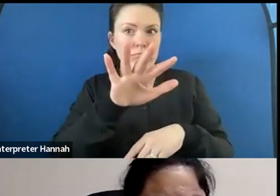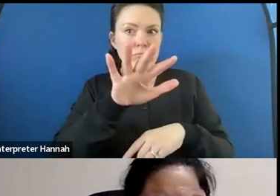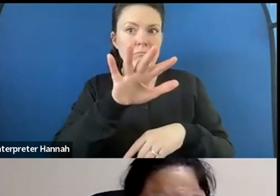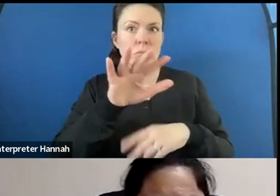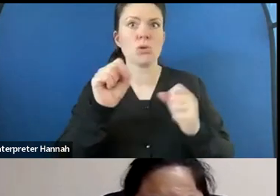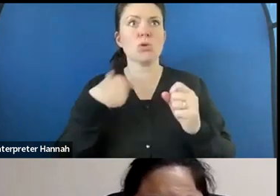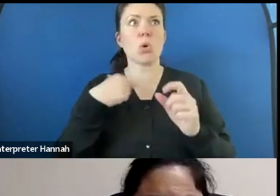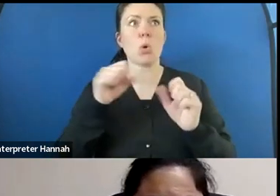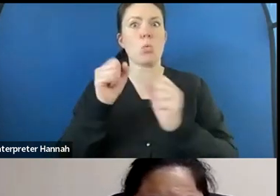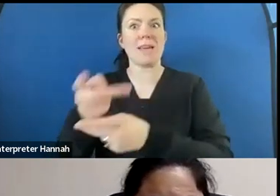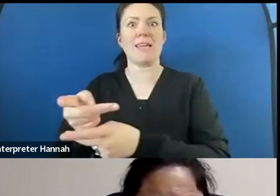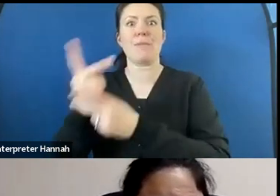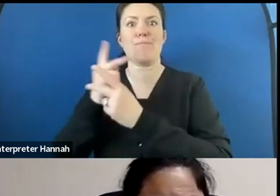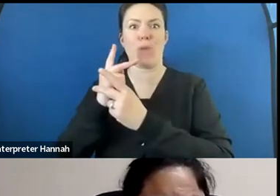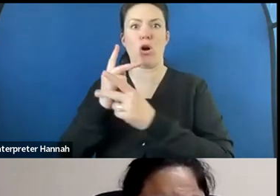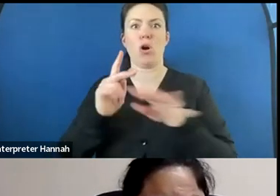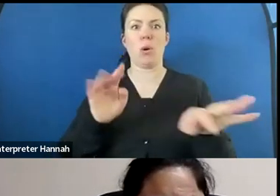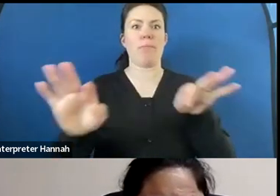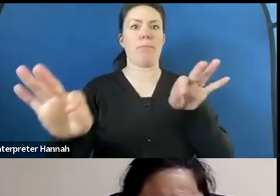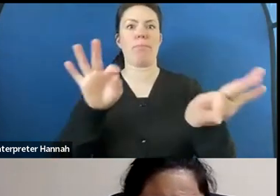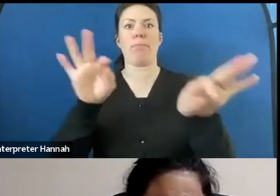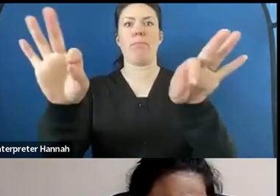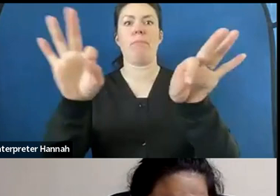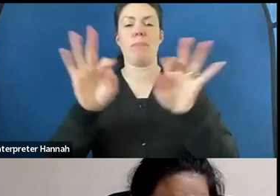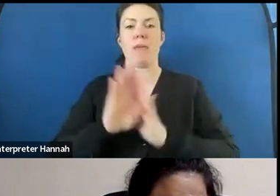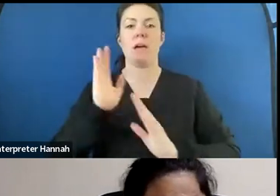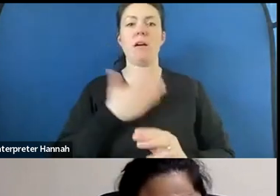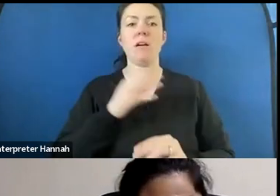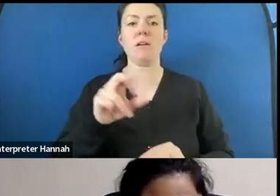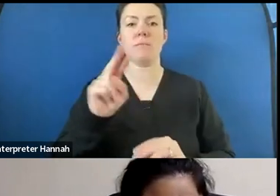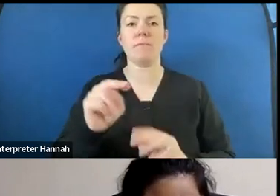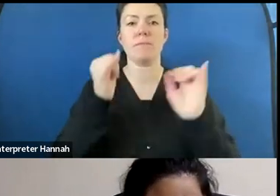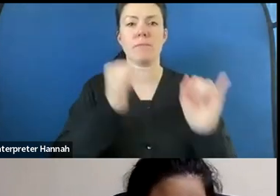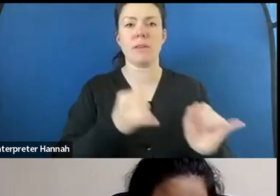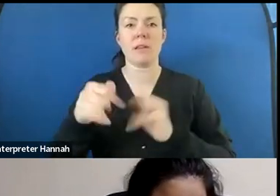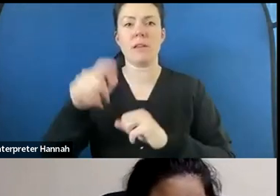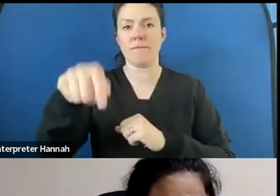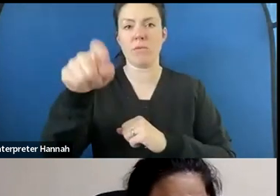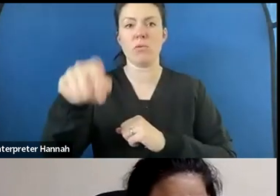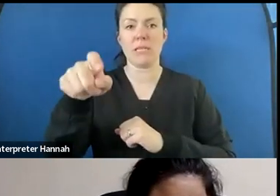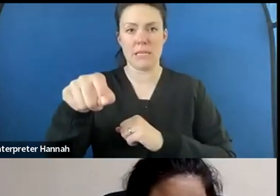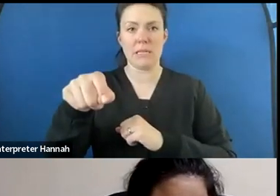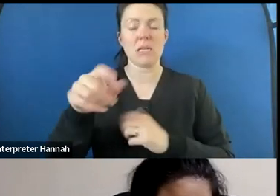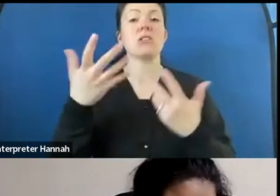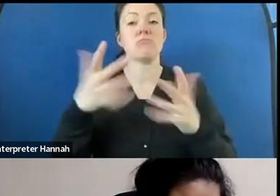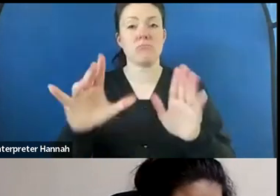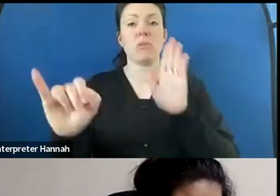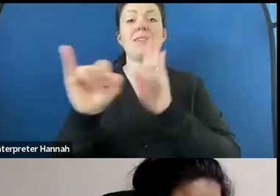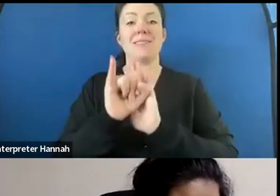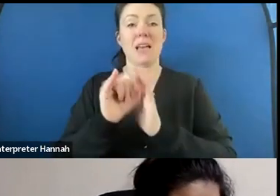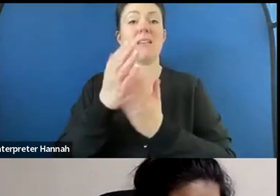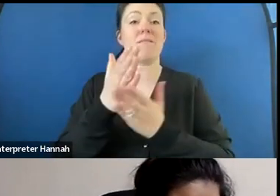that we can borrow from that would meet the needs of our own individual community. So we did identify